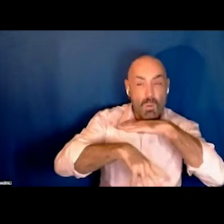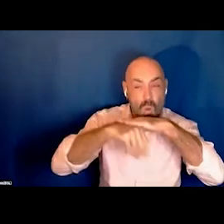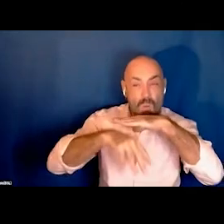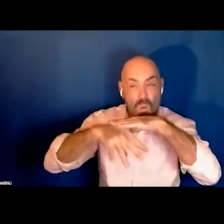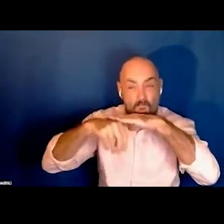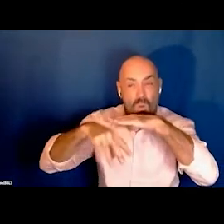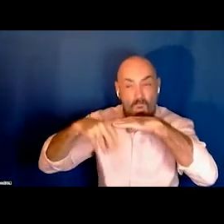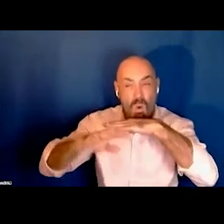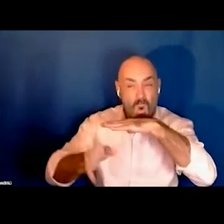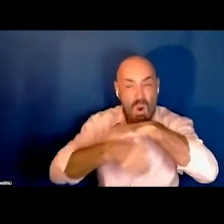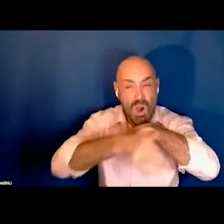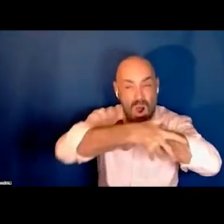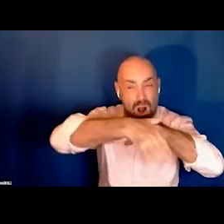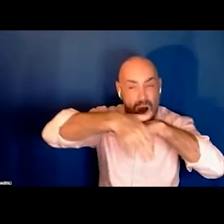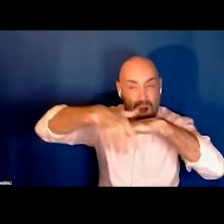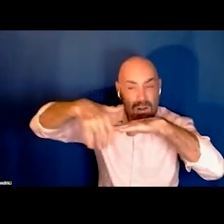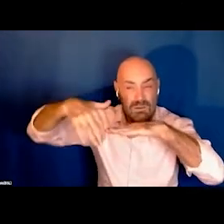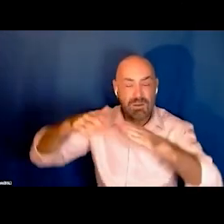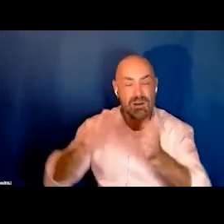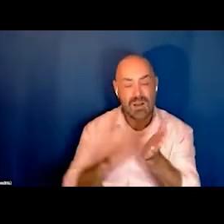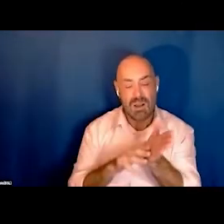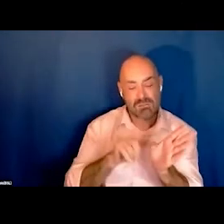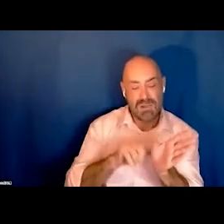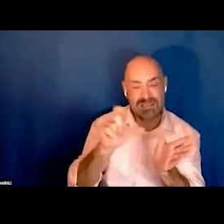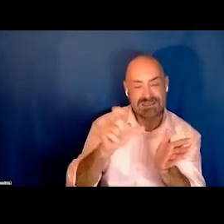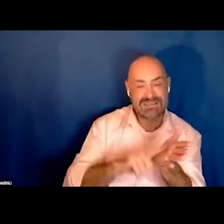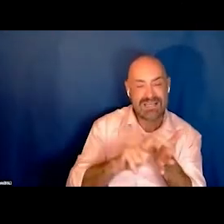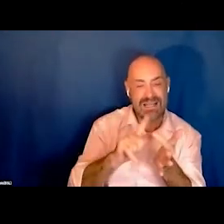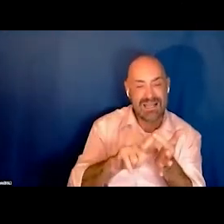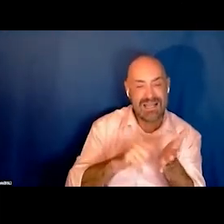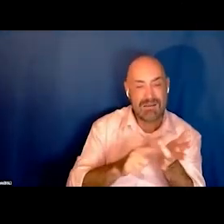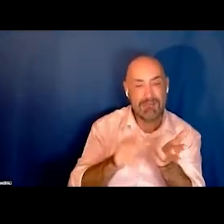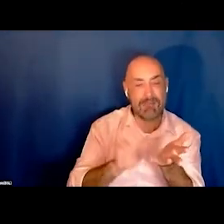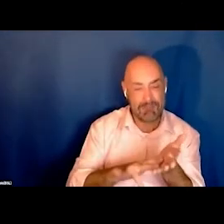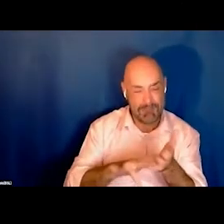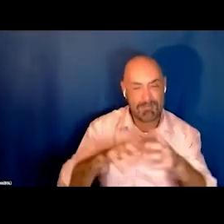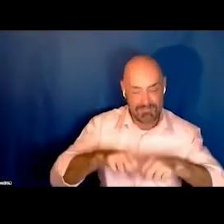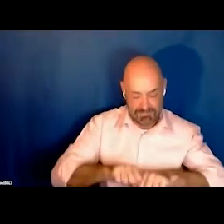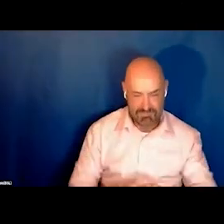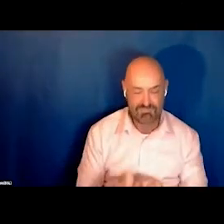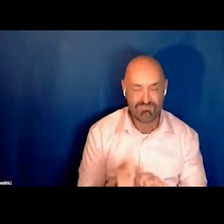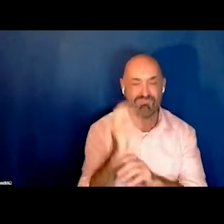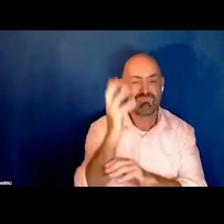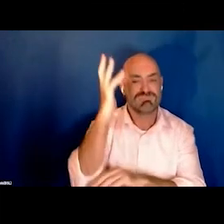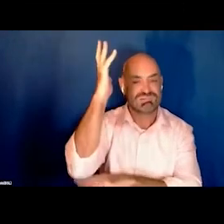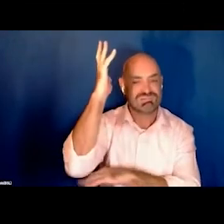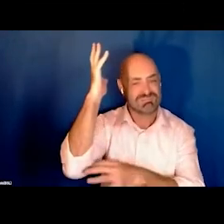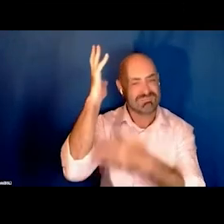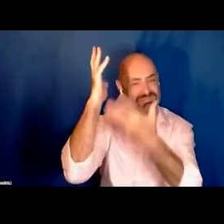different levels, the mycelium network can fuel the trees. If we go to the next slide.